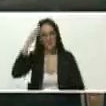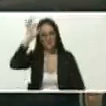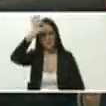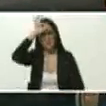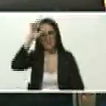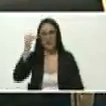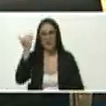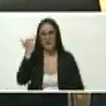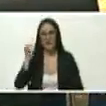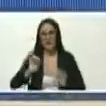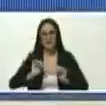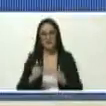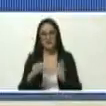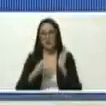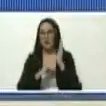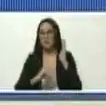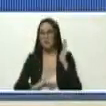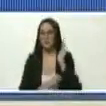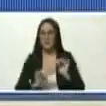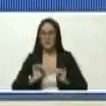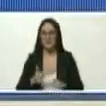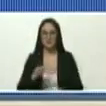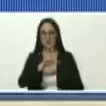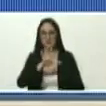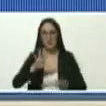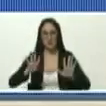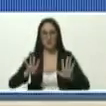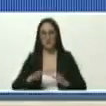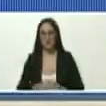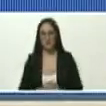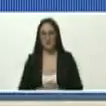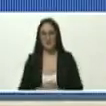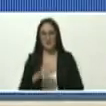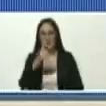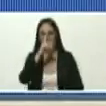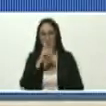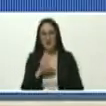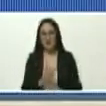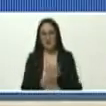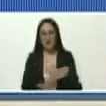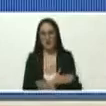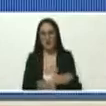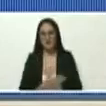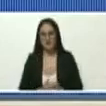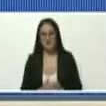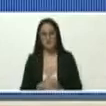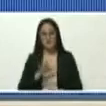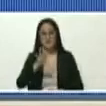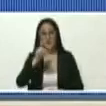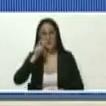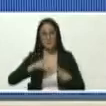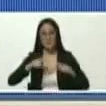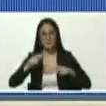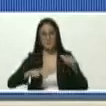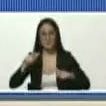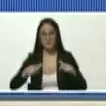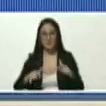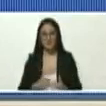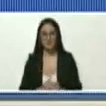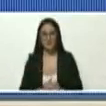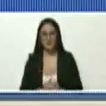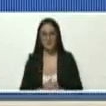idea of del inicio de la OPEP comenzó en el 59, un año antes, people, cuando estas cinco personas,